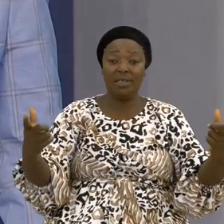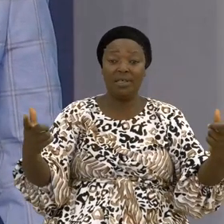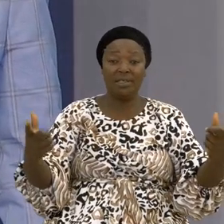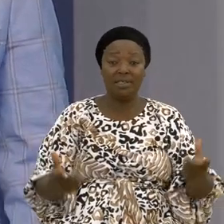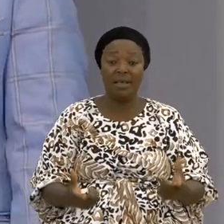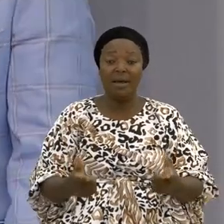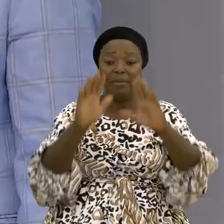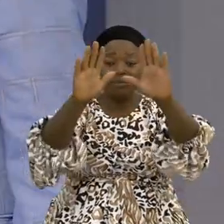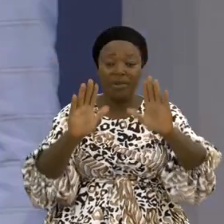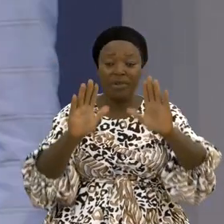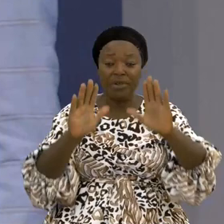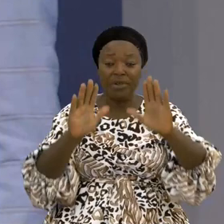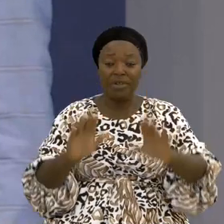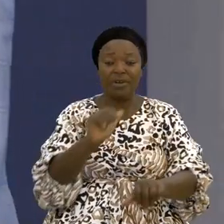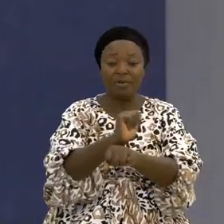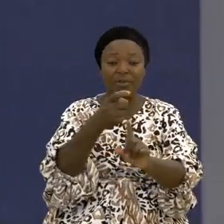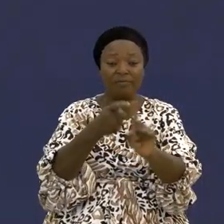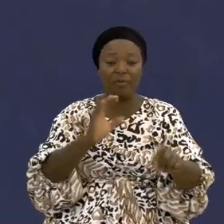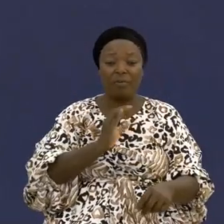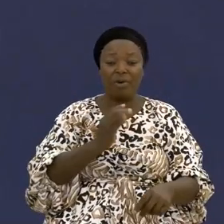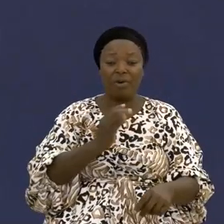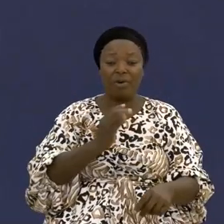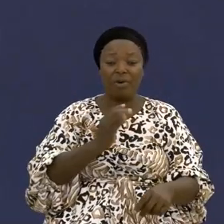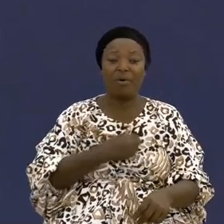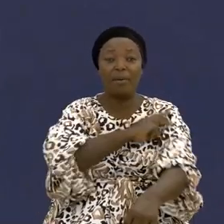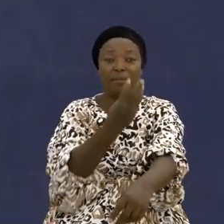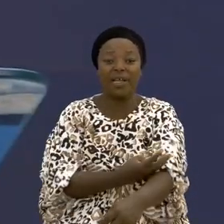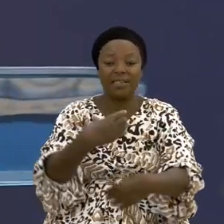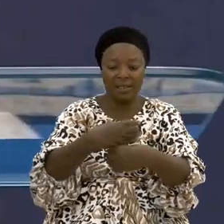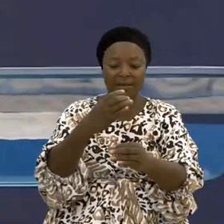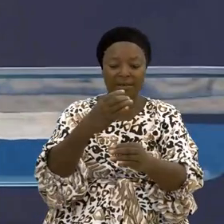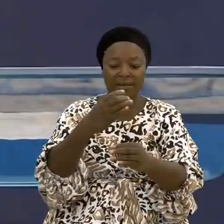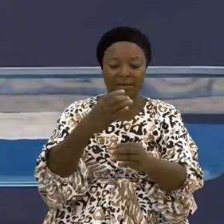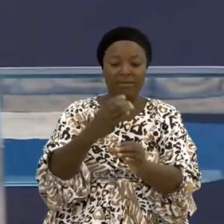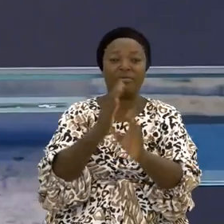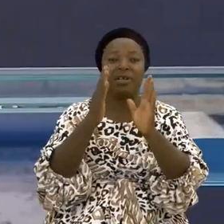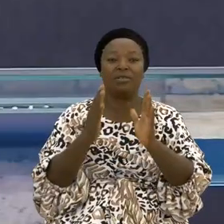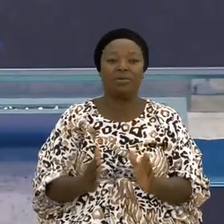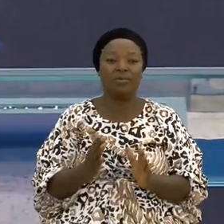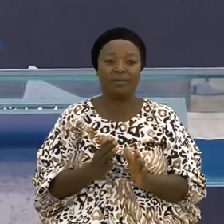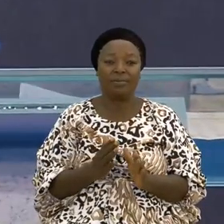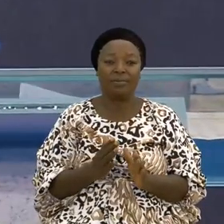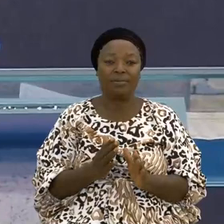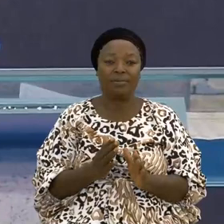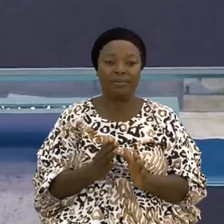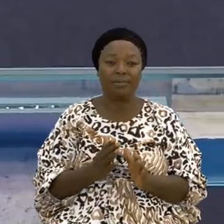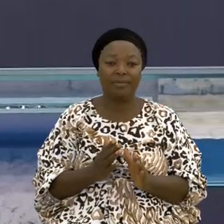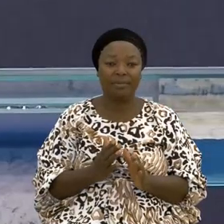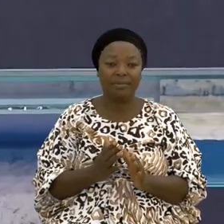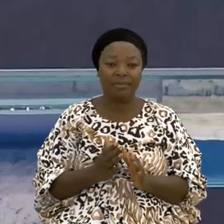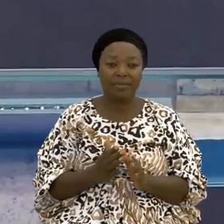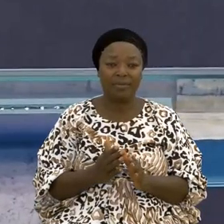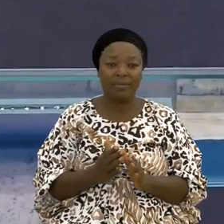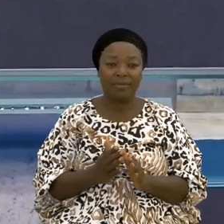Creator. Manifold miracles from our mighty Creator. Look at